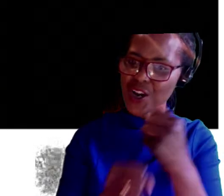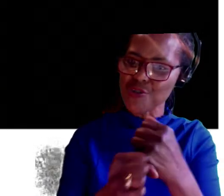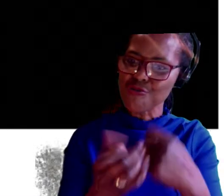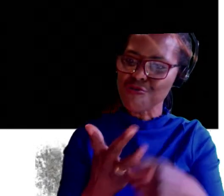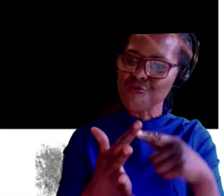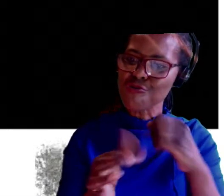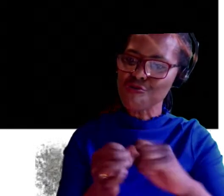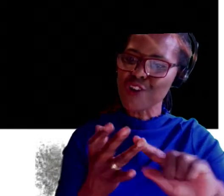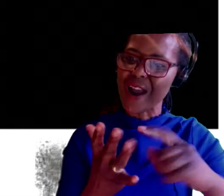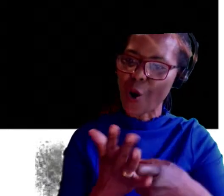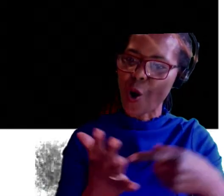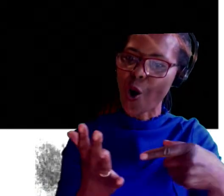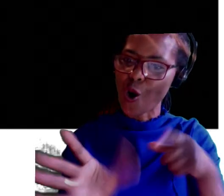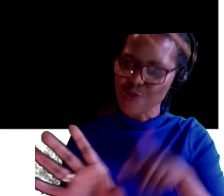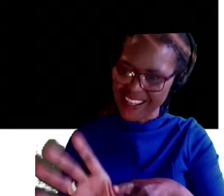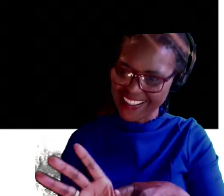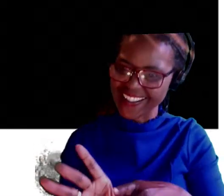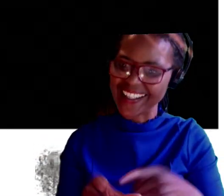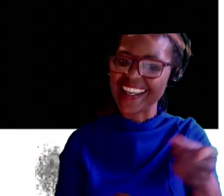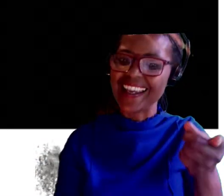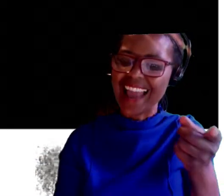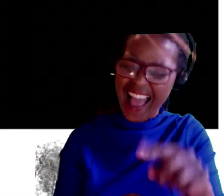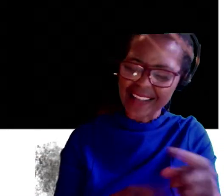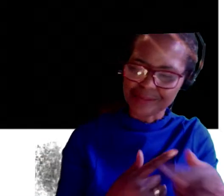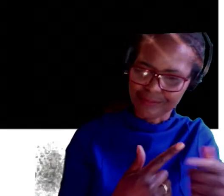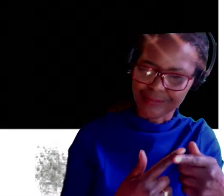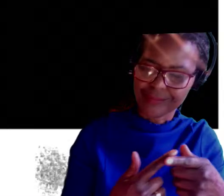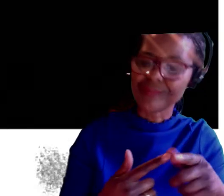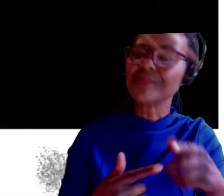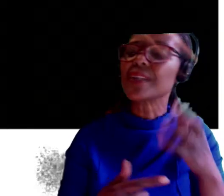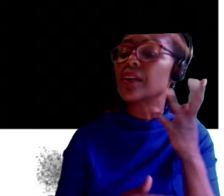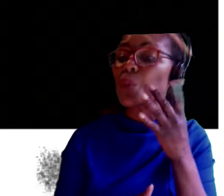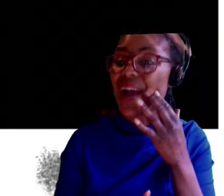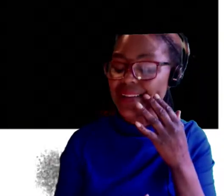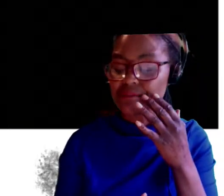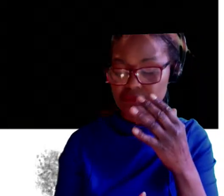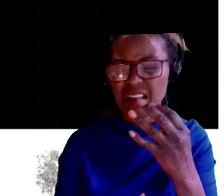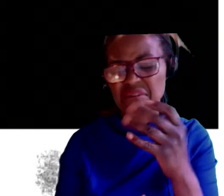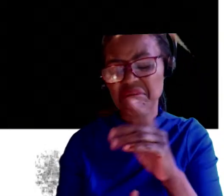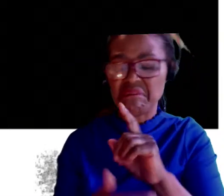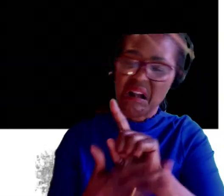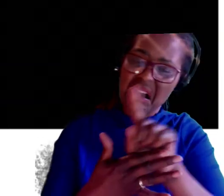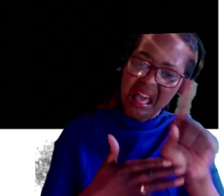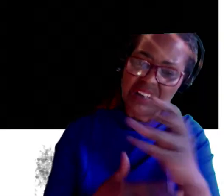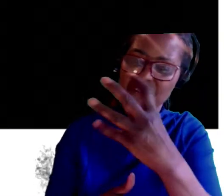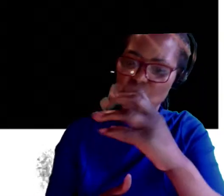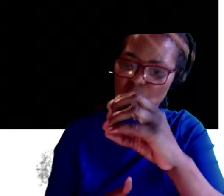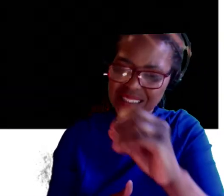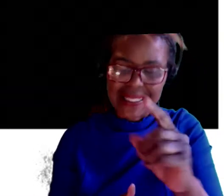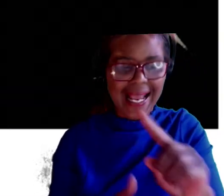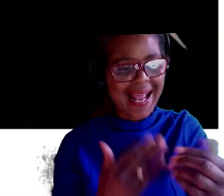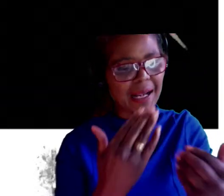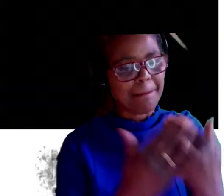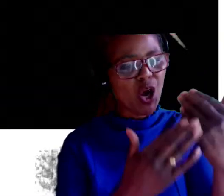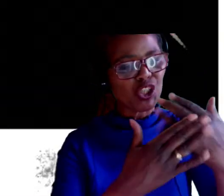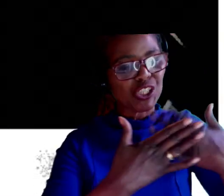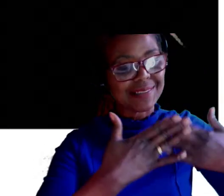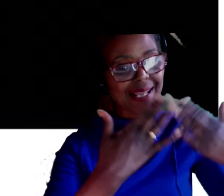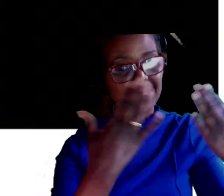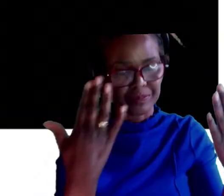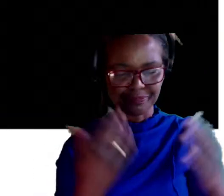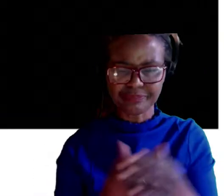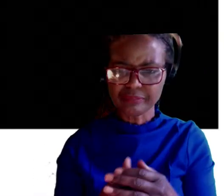It'll be set in both the late 40s and the modern day. In 1948, a veteran bluesman and a